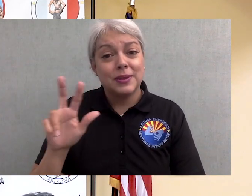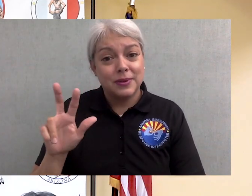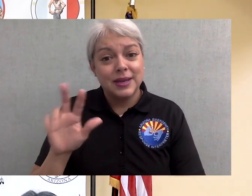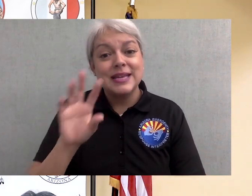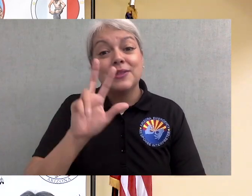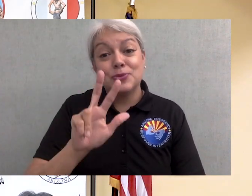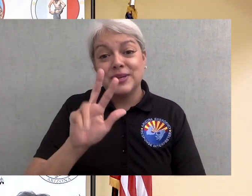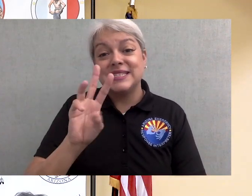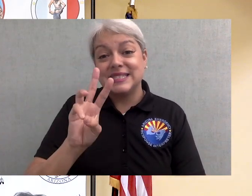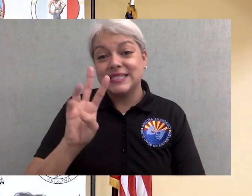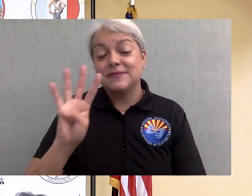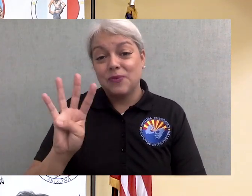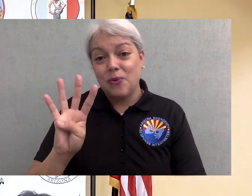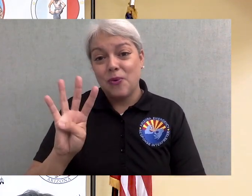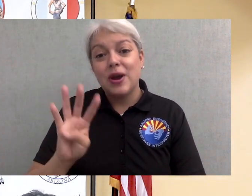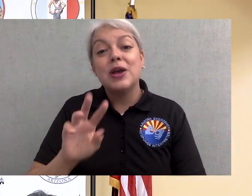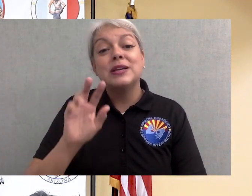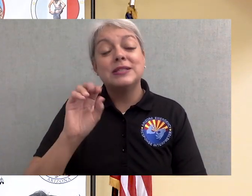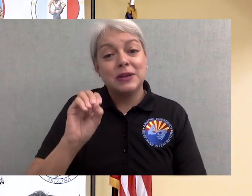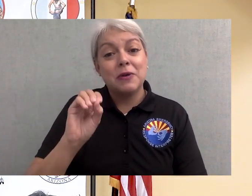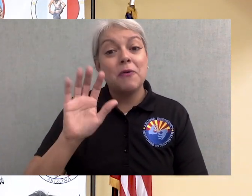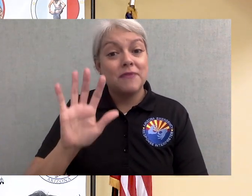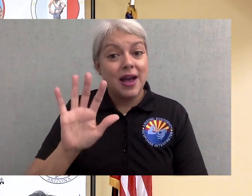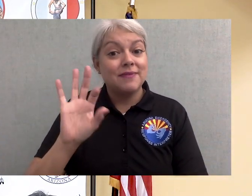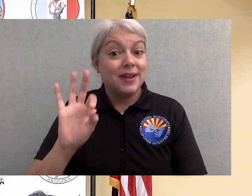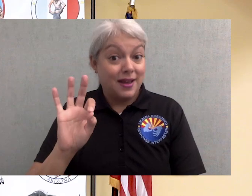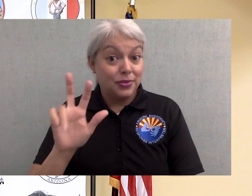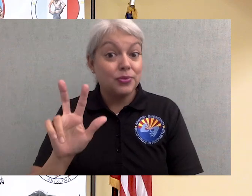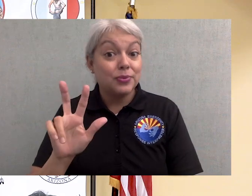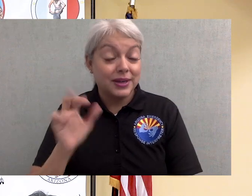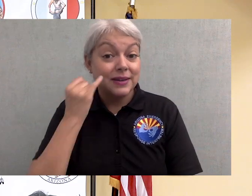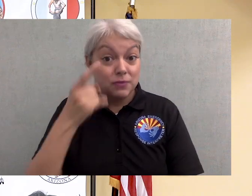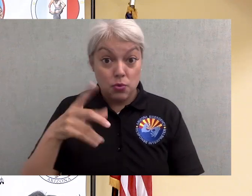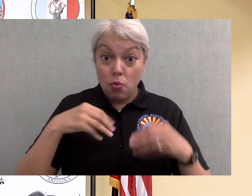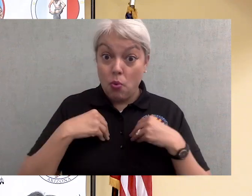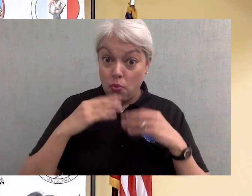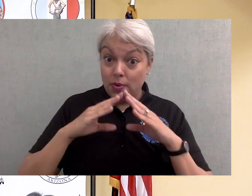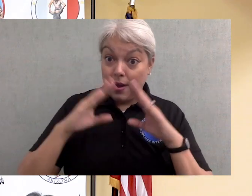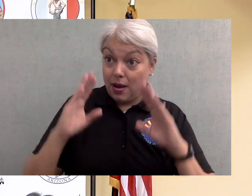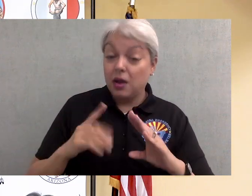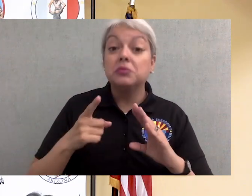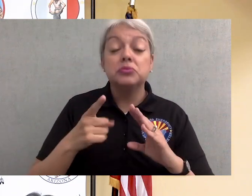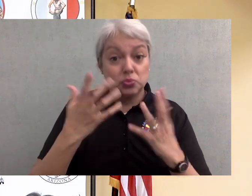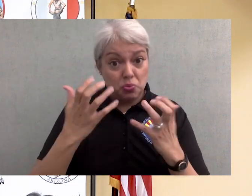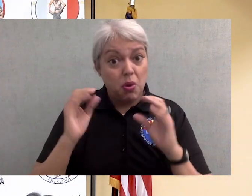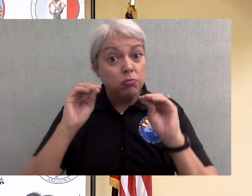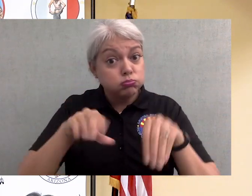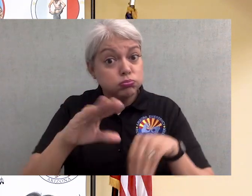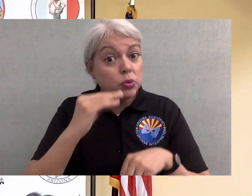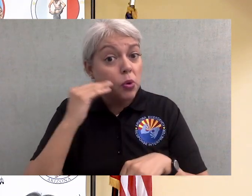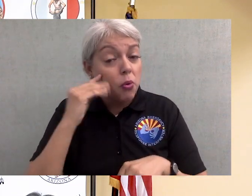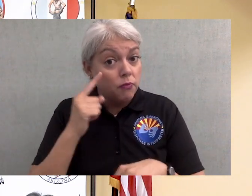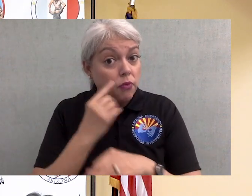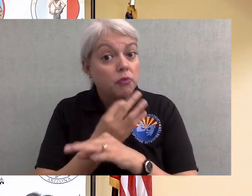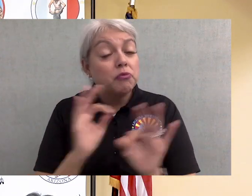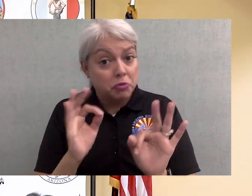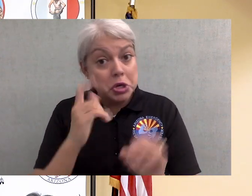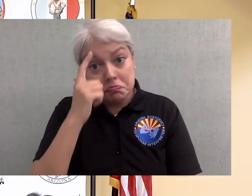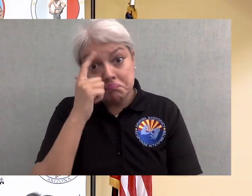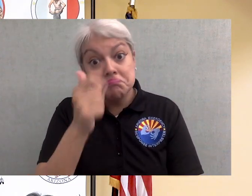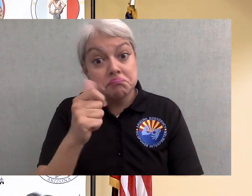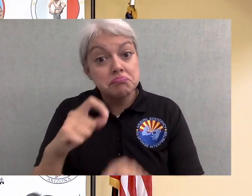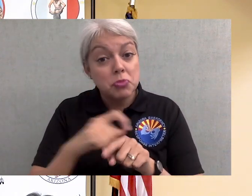833-364-0593 if you own a home in the community and you would like to have this equipment installed for free in your home. Or you can get on the